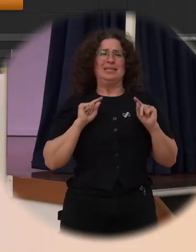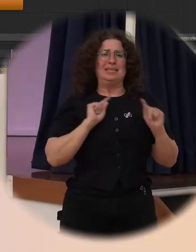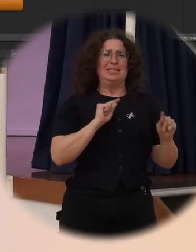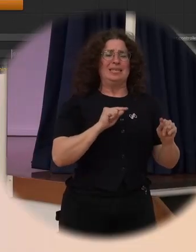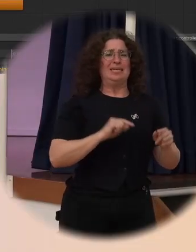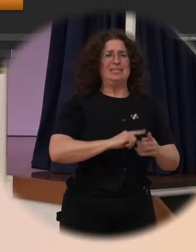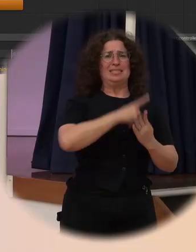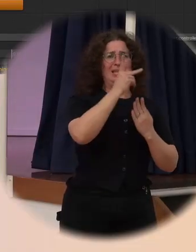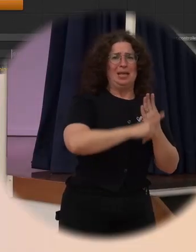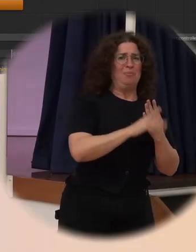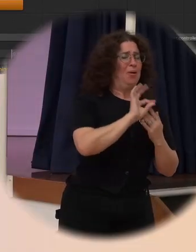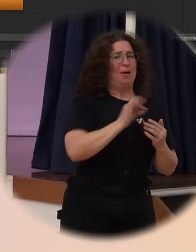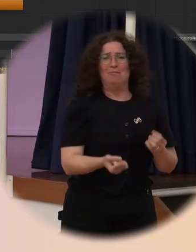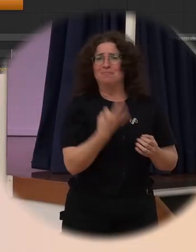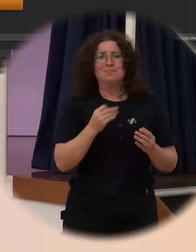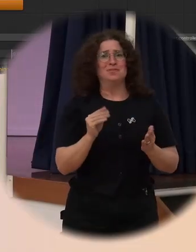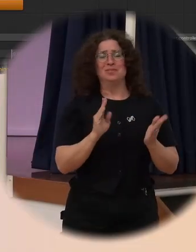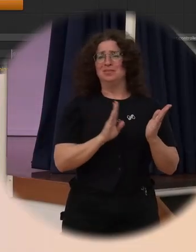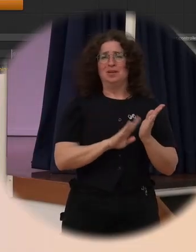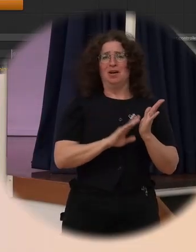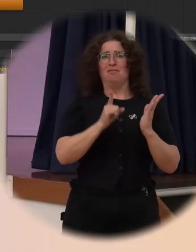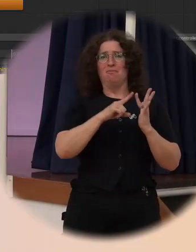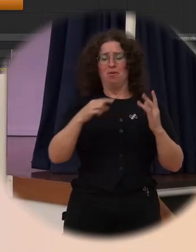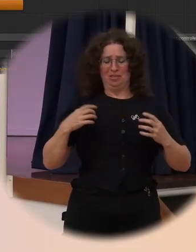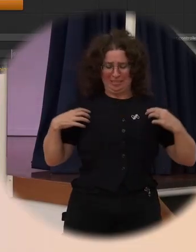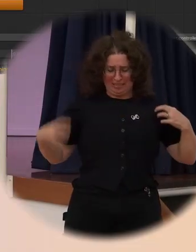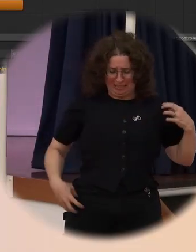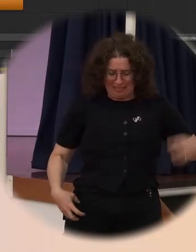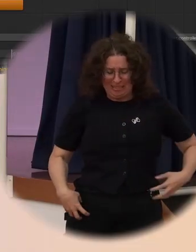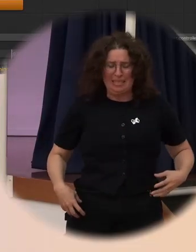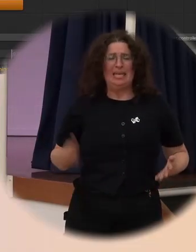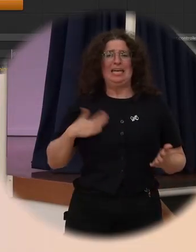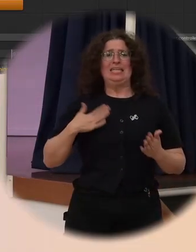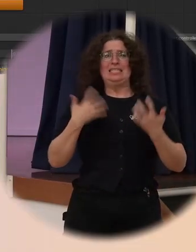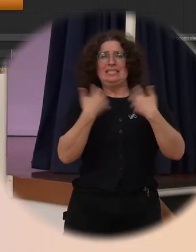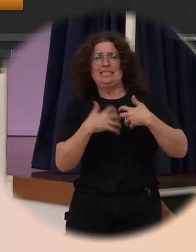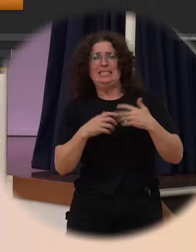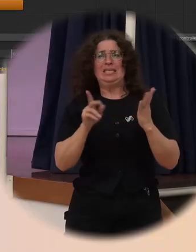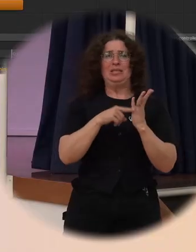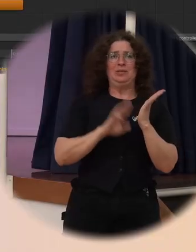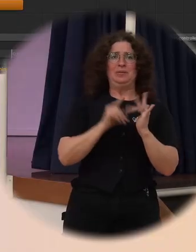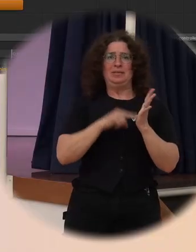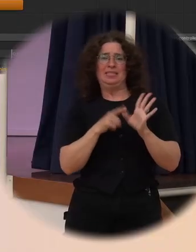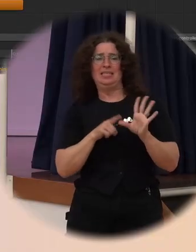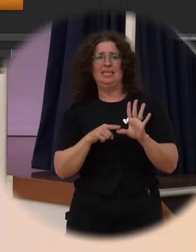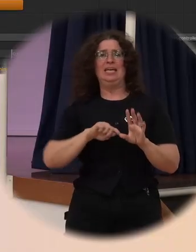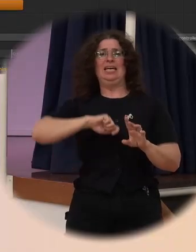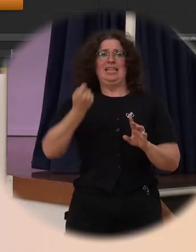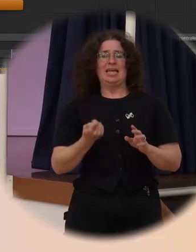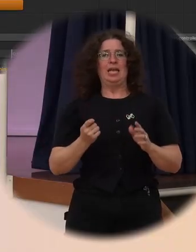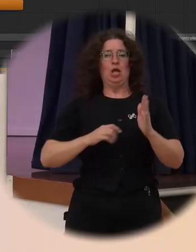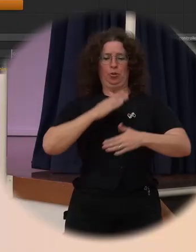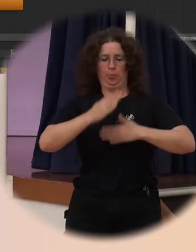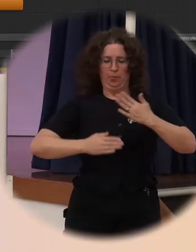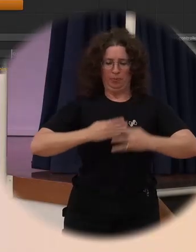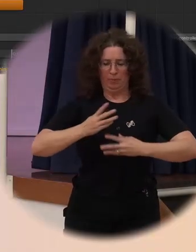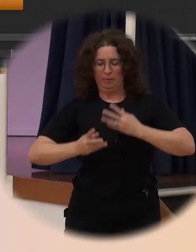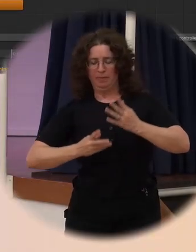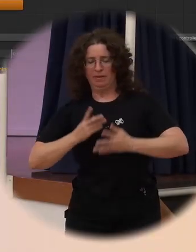had to render it so that it works with the Unity. And once it worked with the Unity, this particular motion I